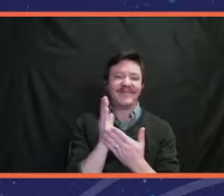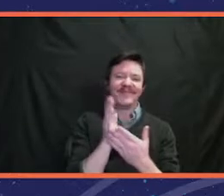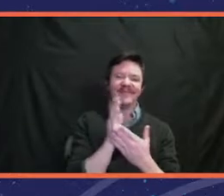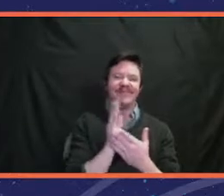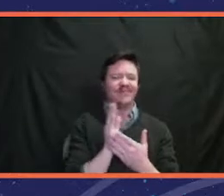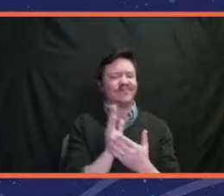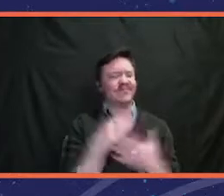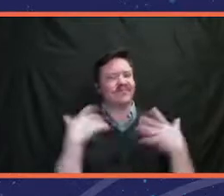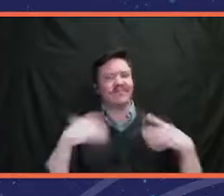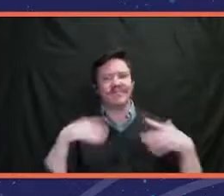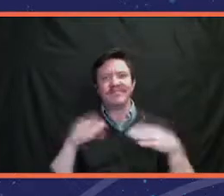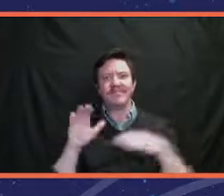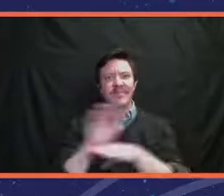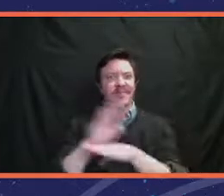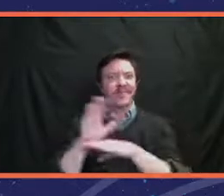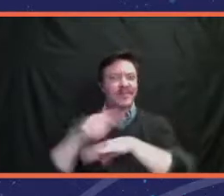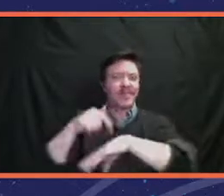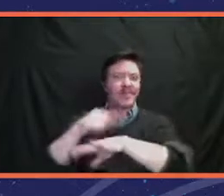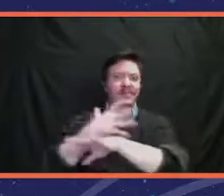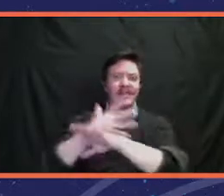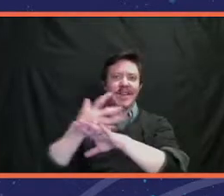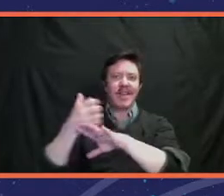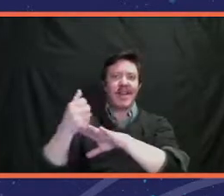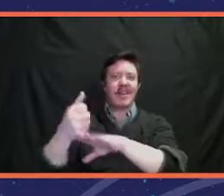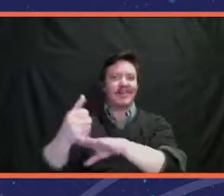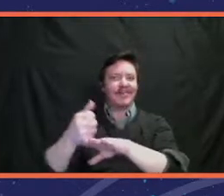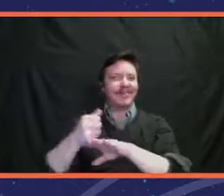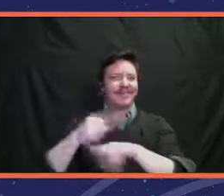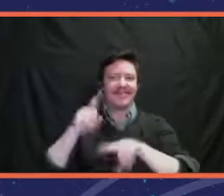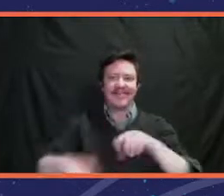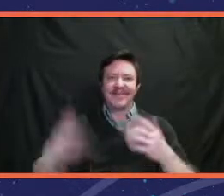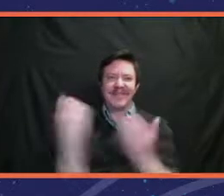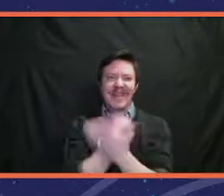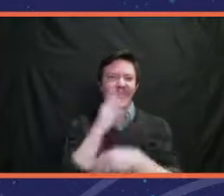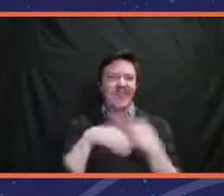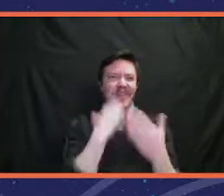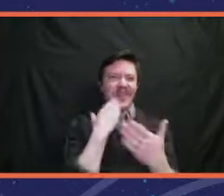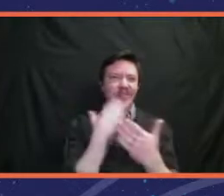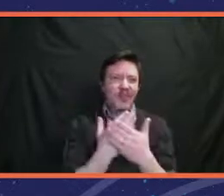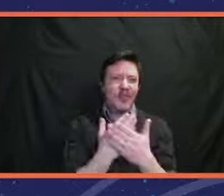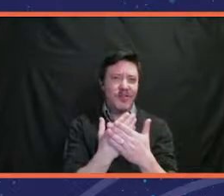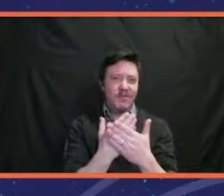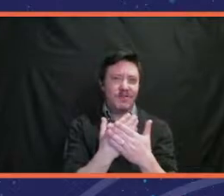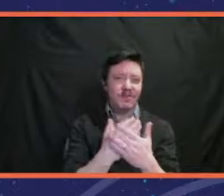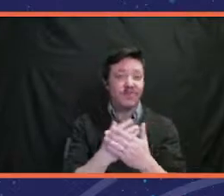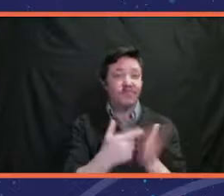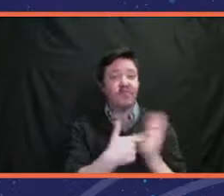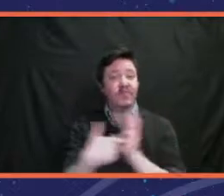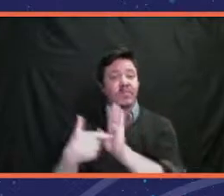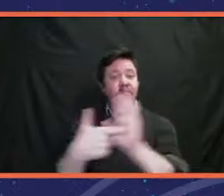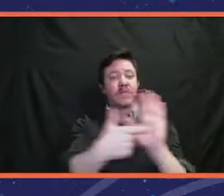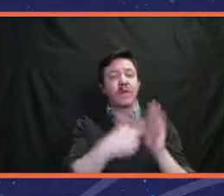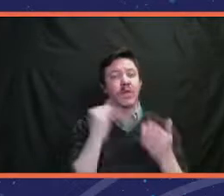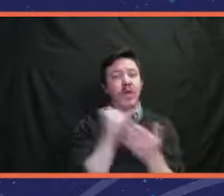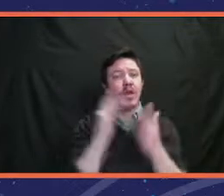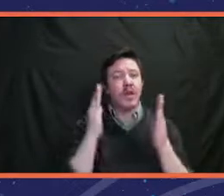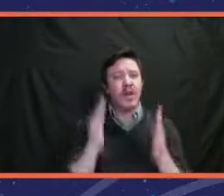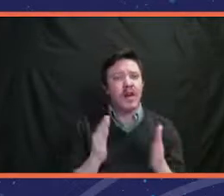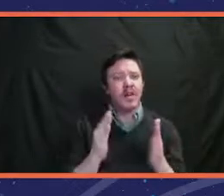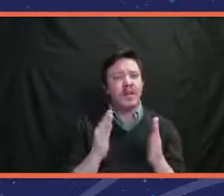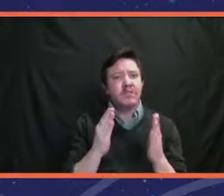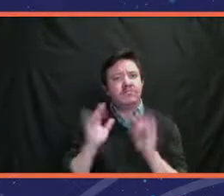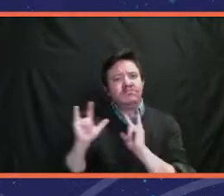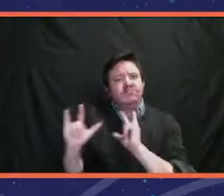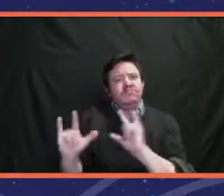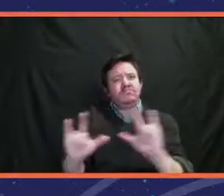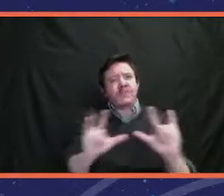not enough time to capture all of the goodness that's here. But tonight has been about showcasing artists who have put so much love and intention to